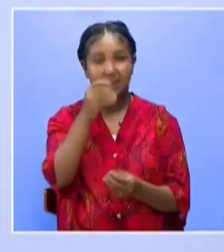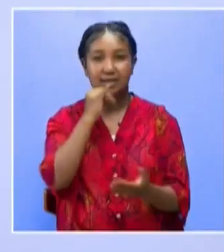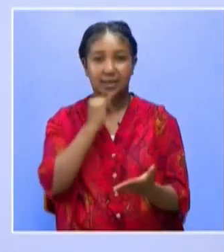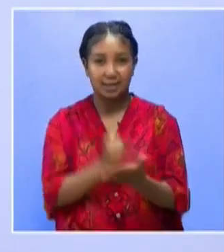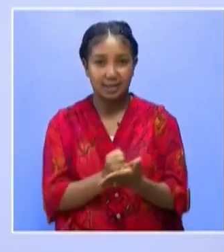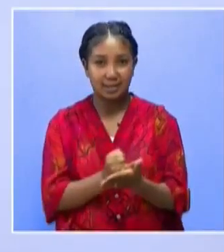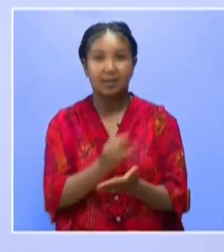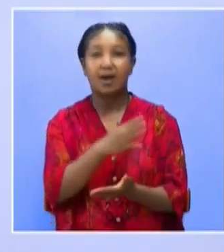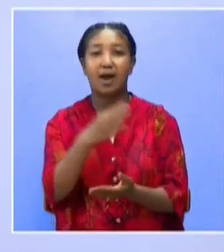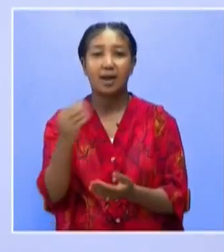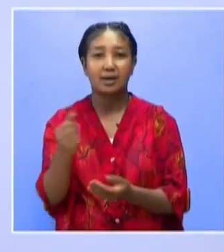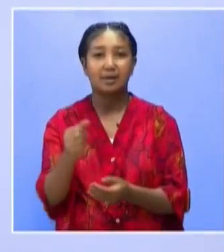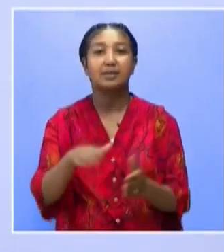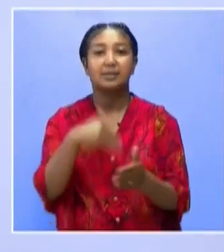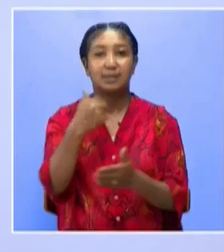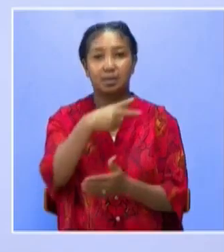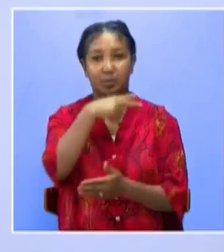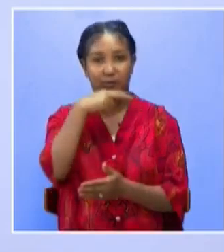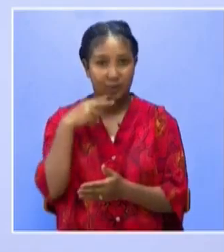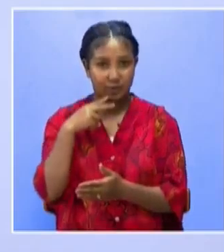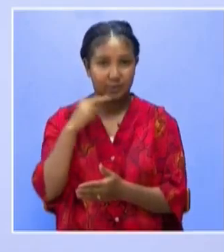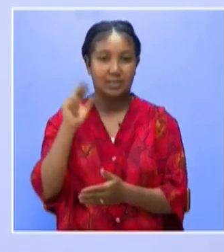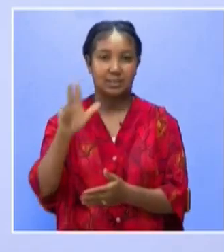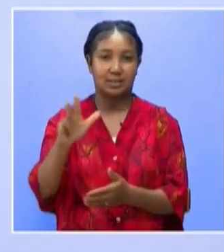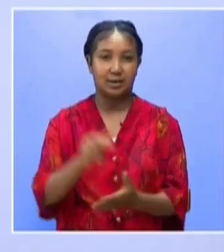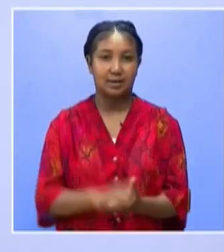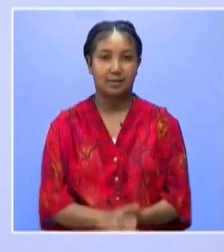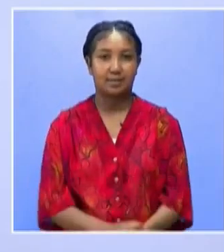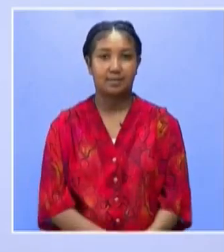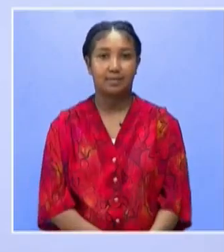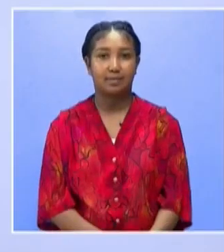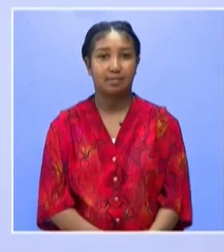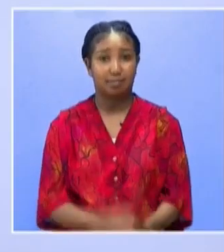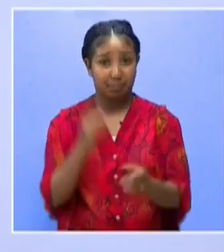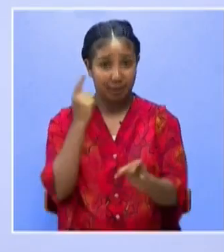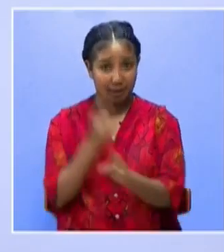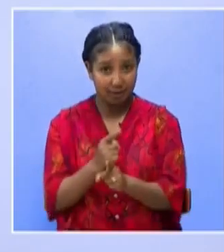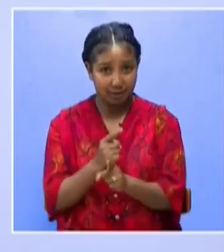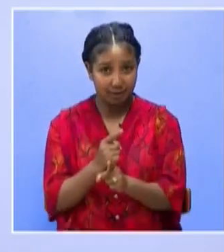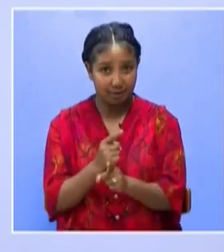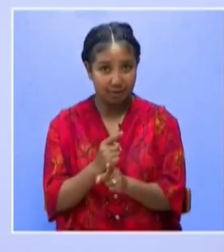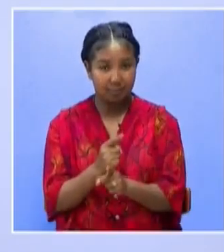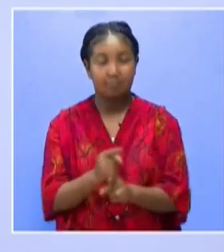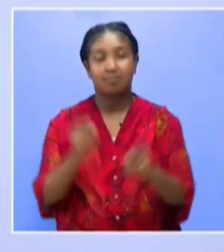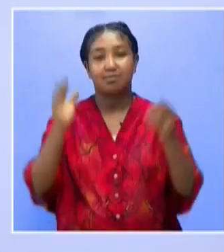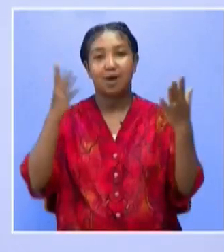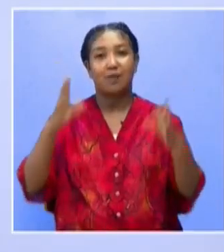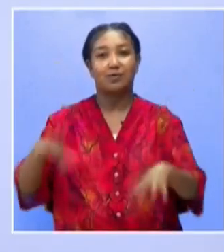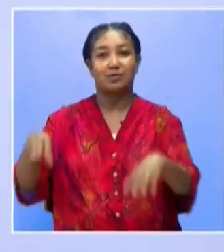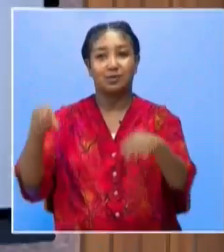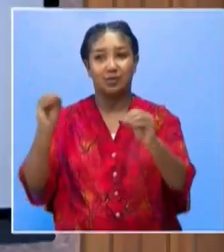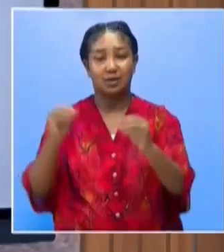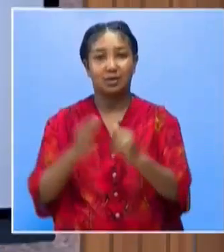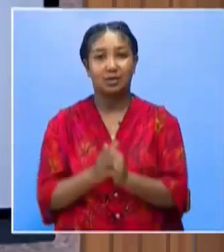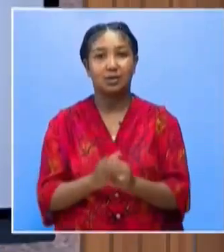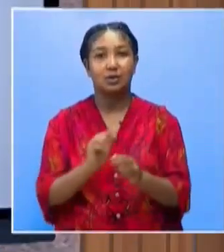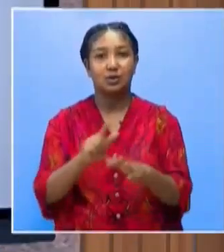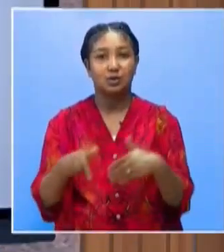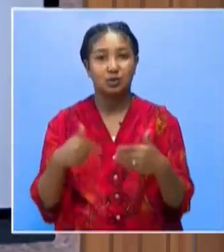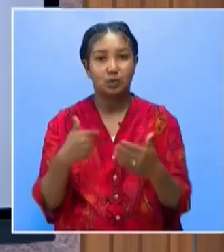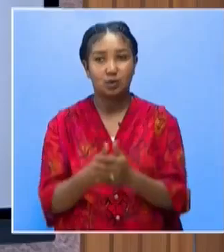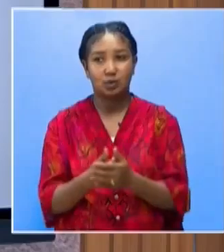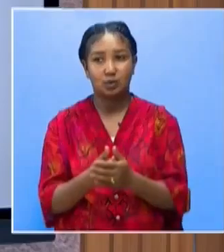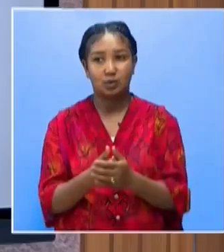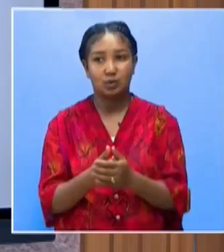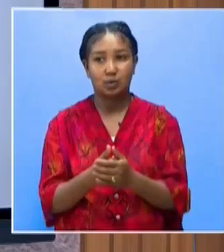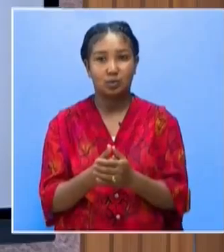it, and then plus verb 3. Am I right? Bravo, student. So, that's all